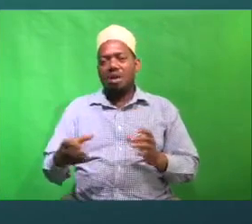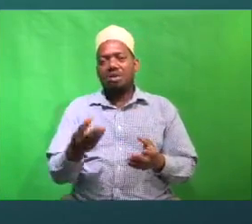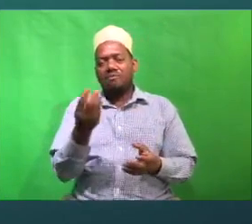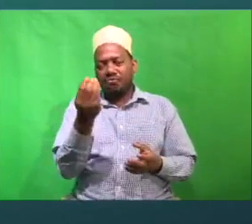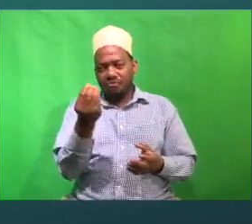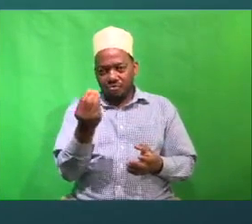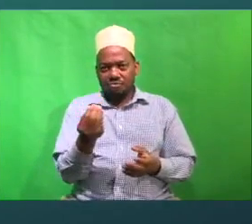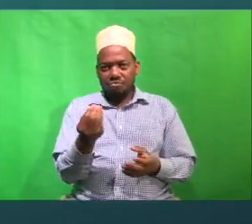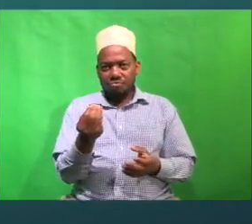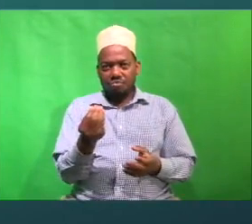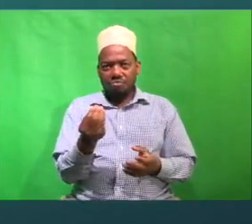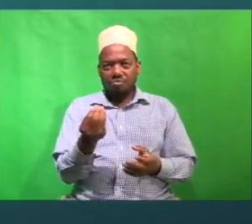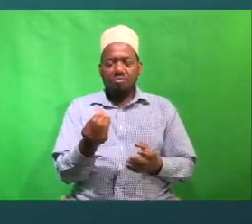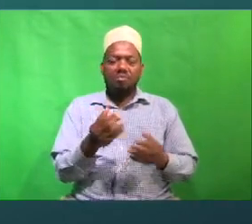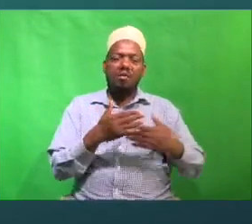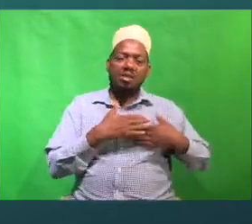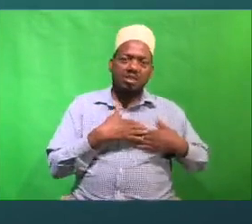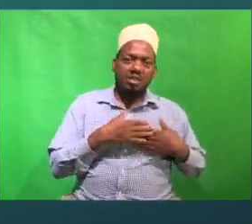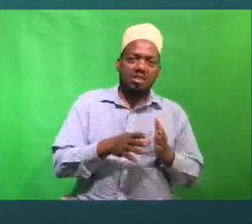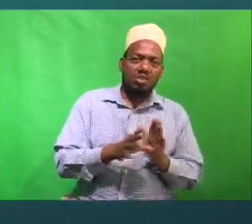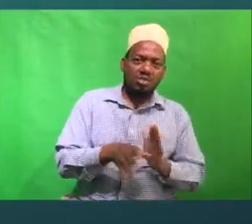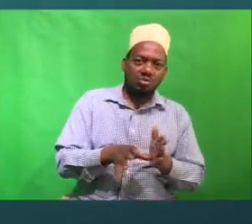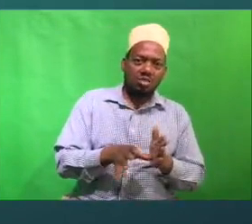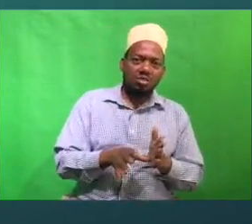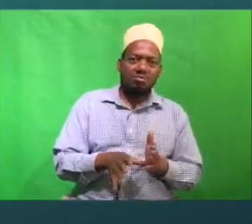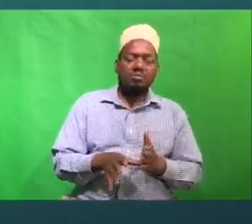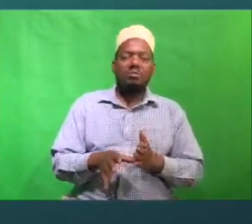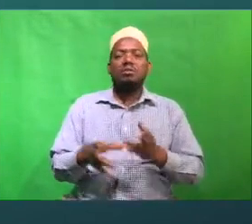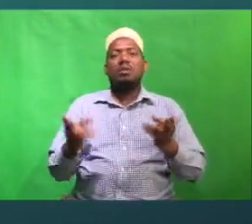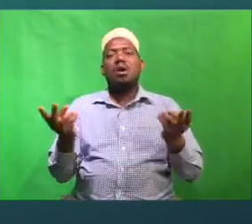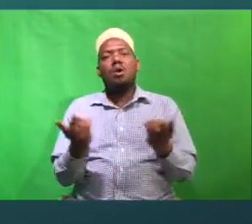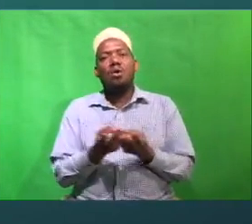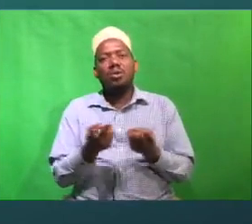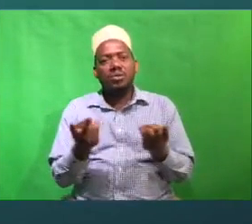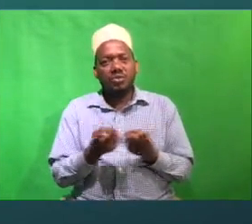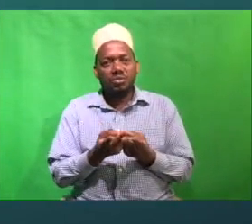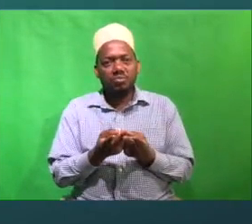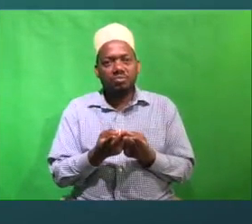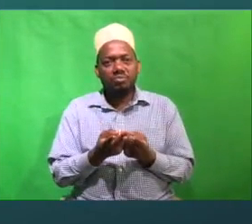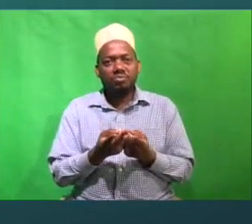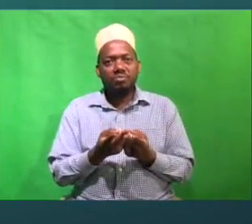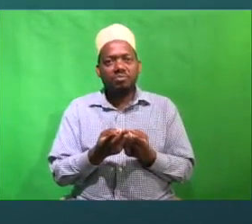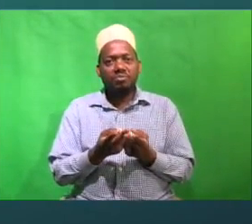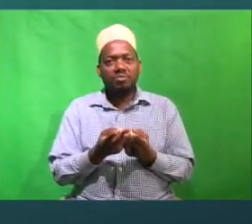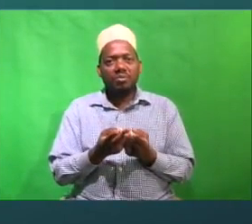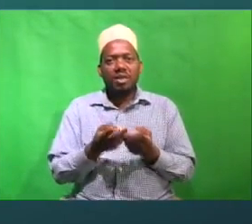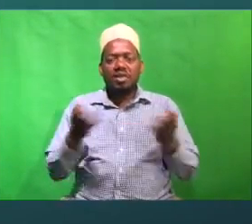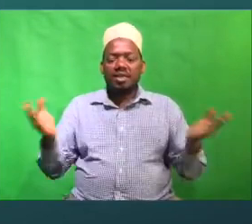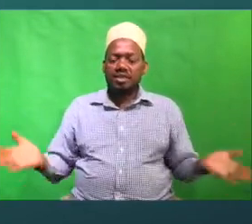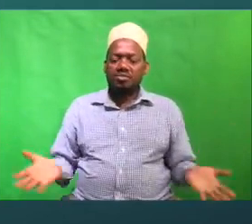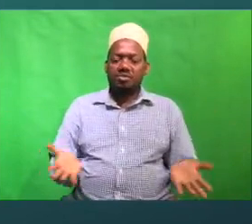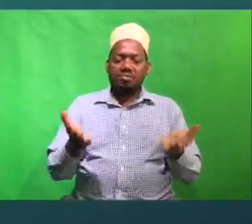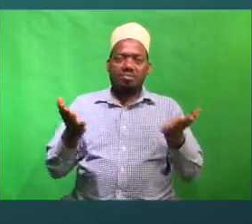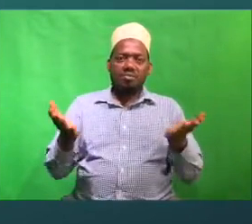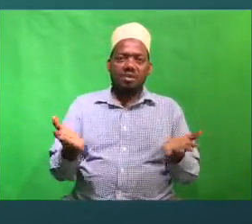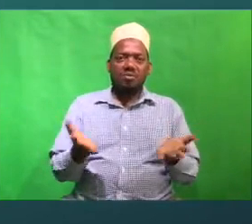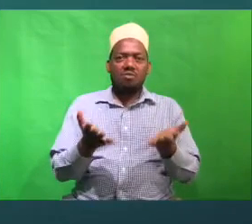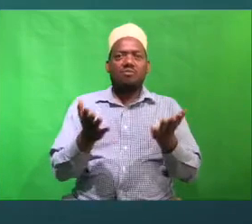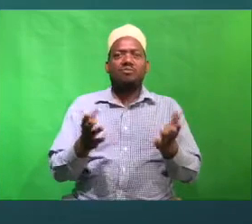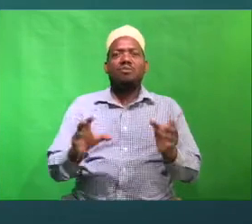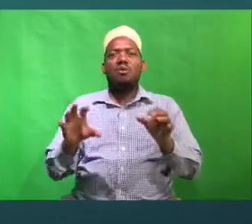very, very few, my dear students. Also, the development of